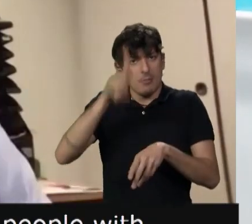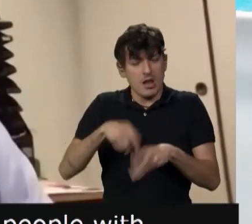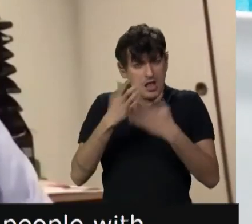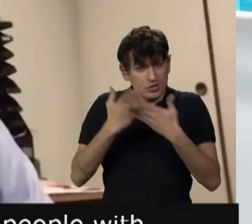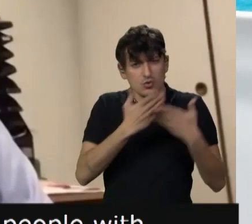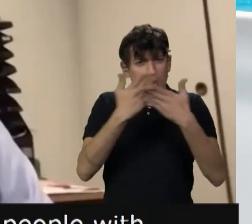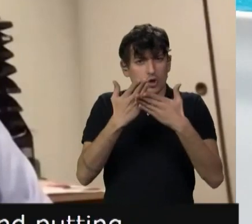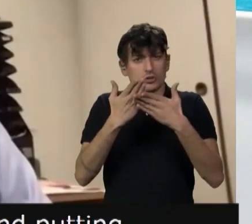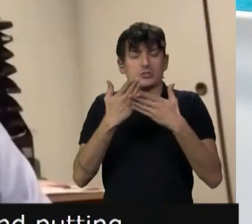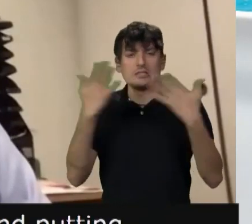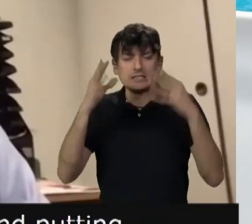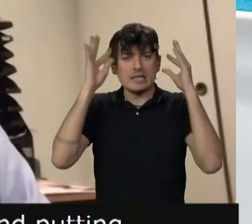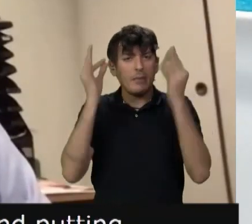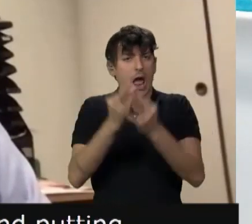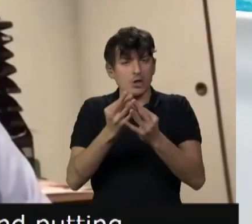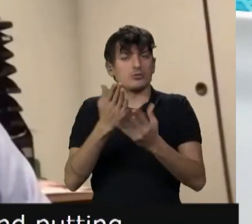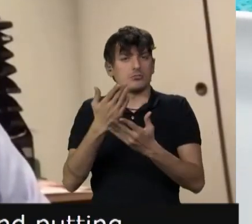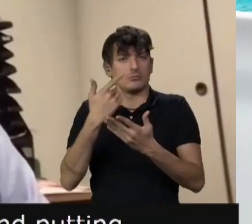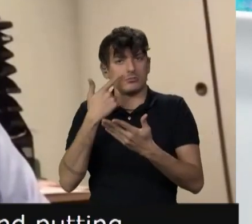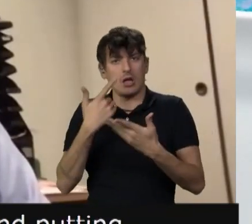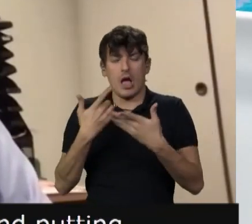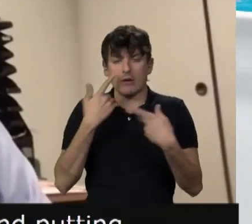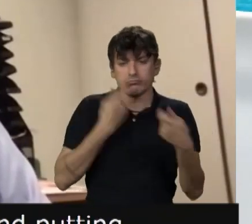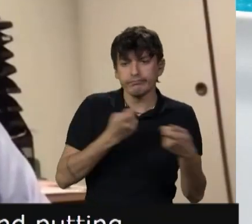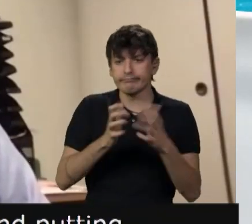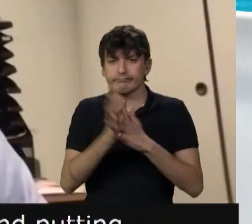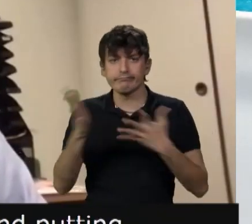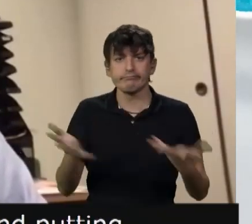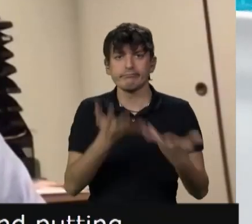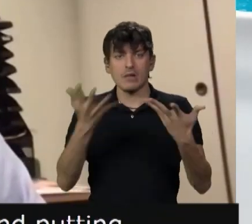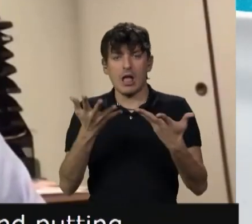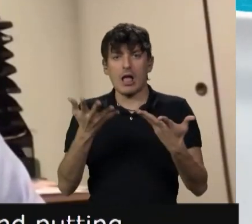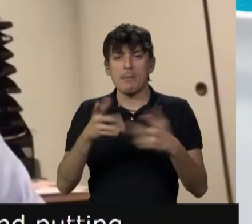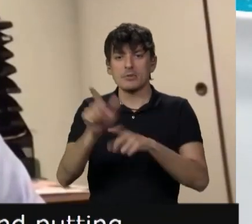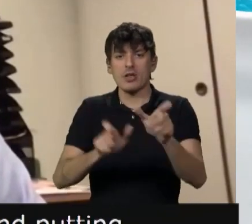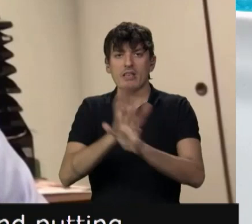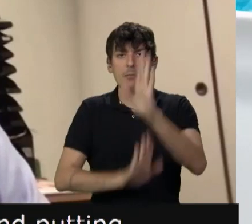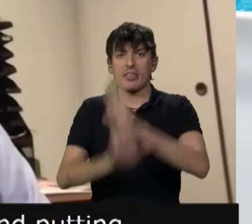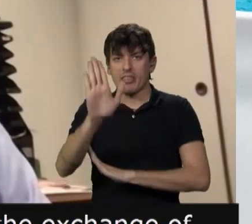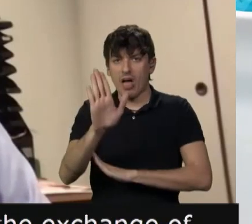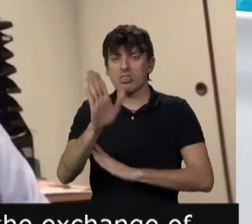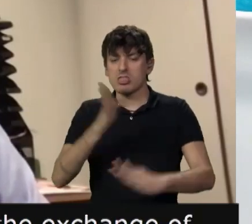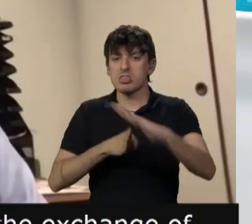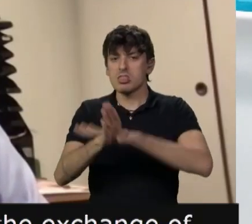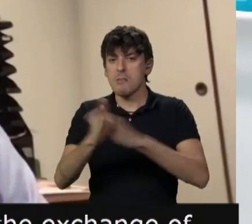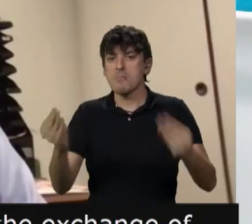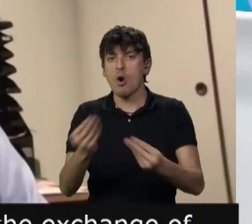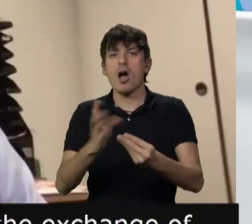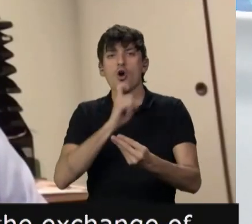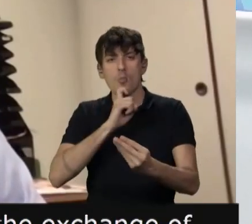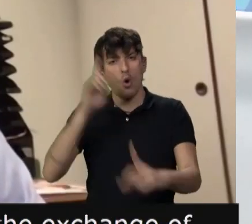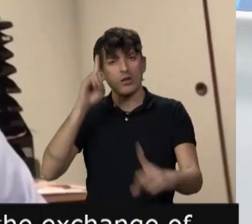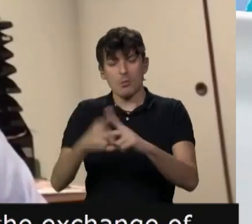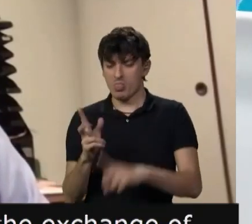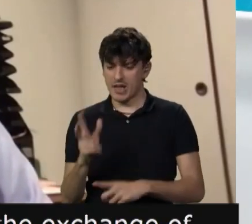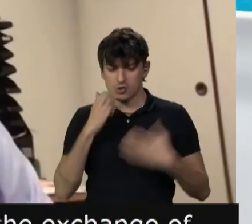agenda. And we coordinate the exchange of ideas and discussion about how to improve accessibility for people with disabilities so